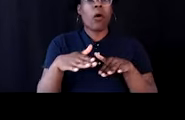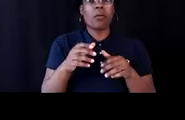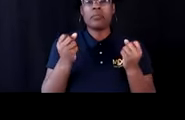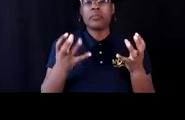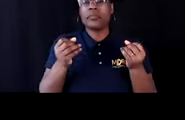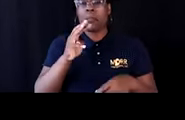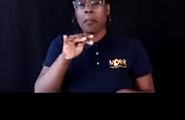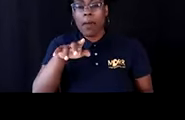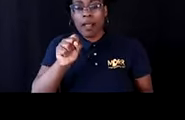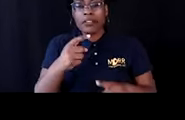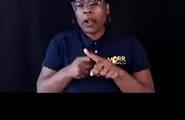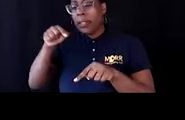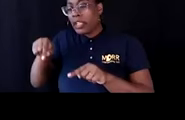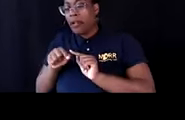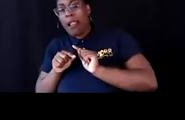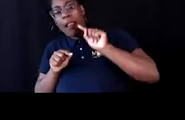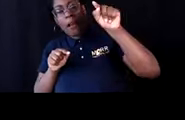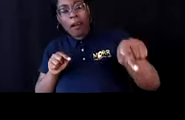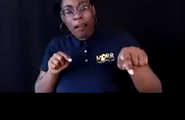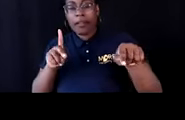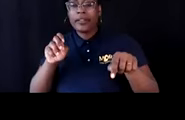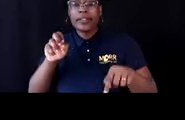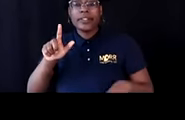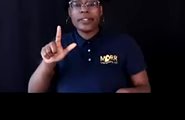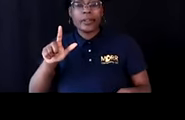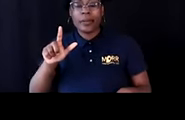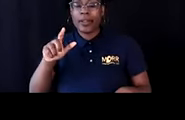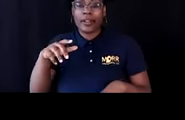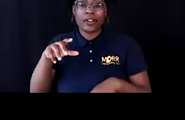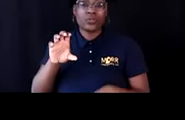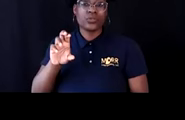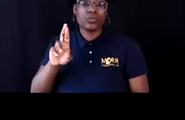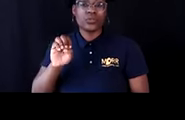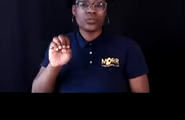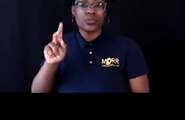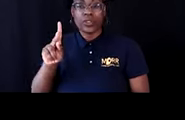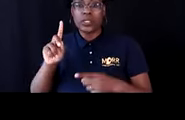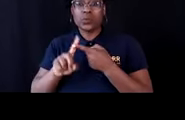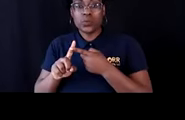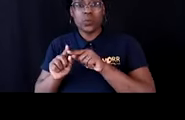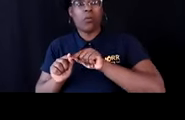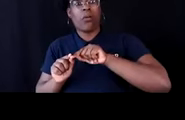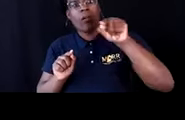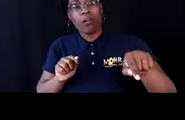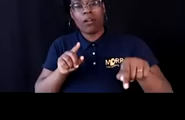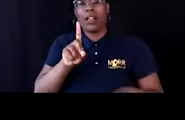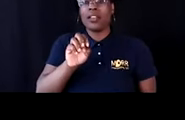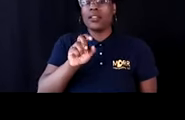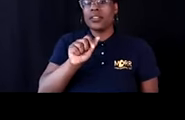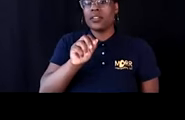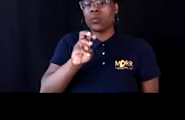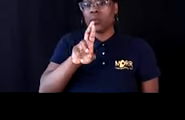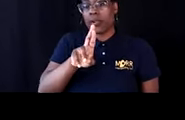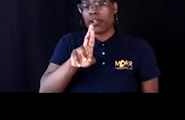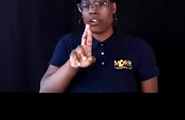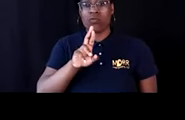what they did at that point, when the Delawares, which is the European name for the Lenape Delawares, when the